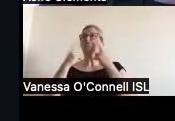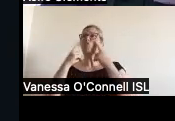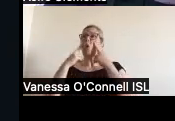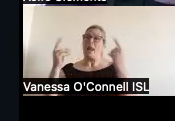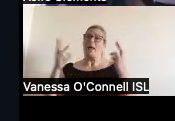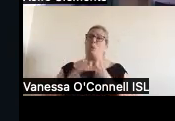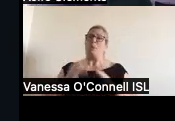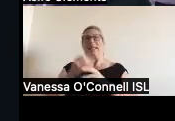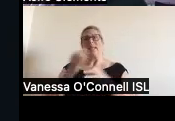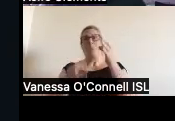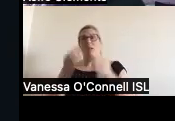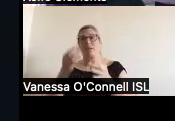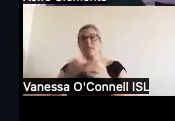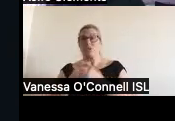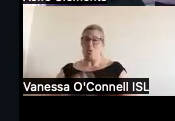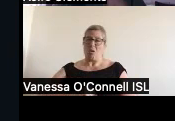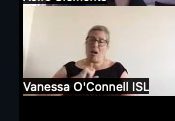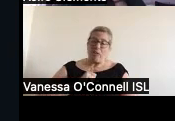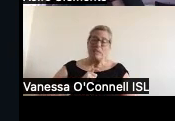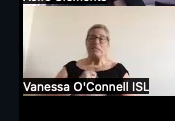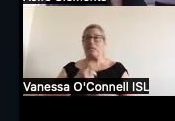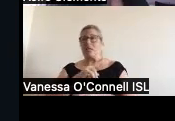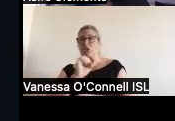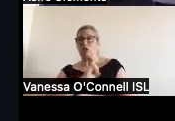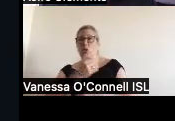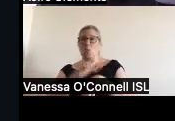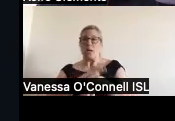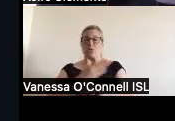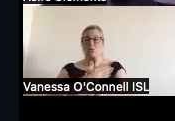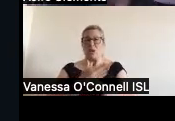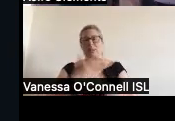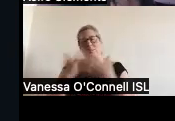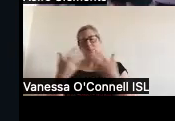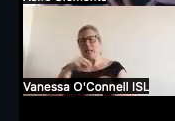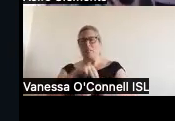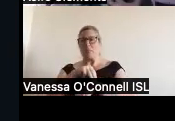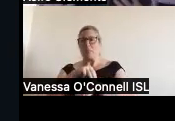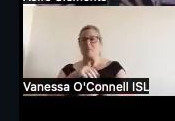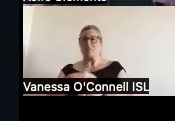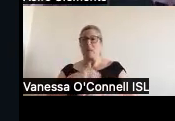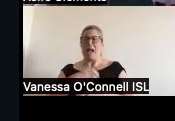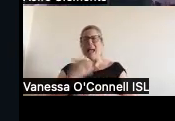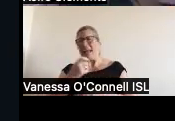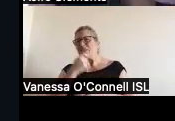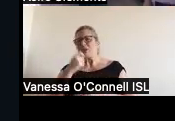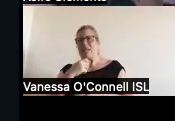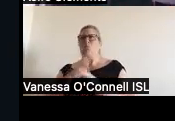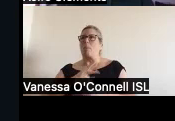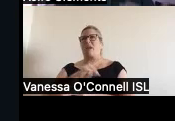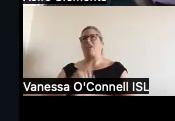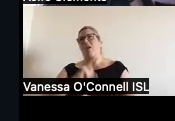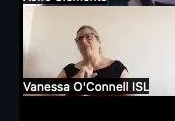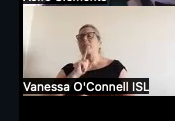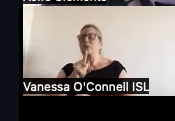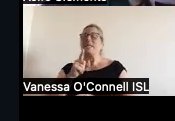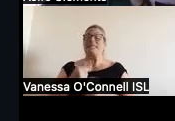So confidence and not being sure where to start is another huge issue. I really hate to say that women aren't confident, but it is an issue that comes